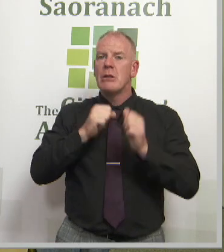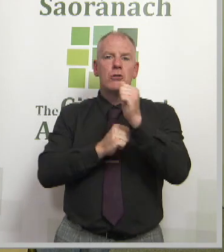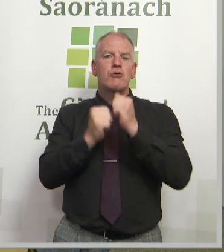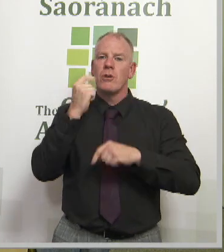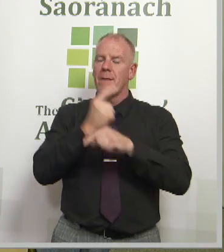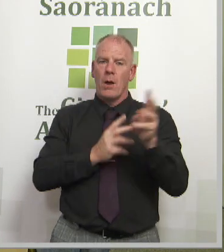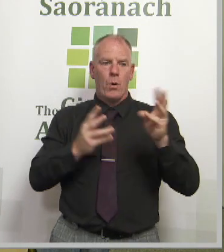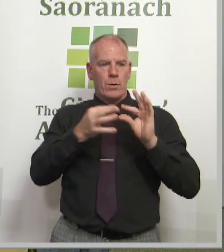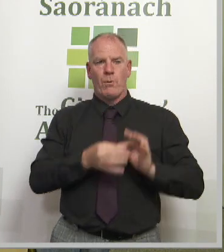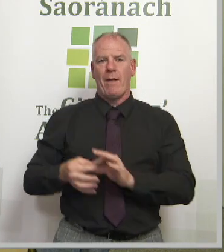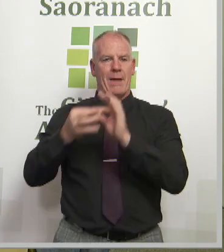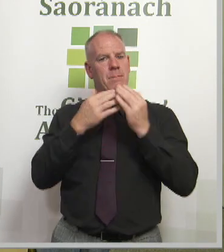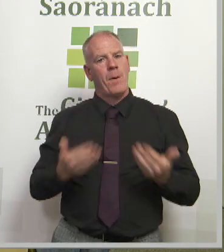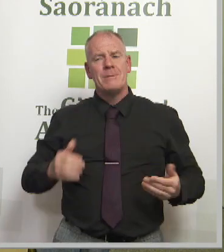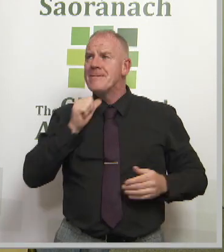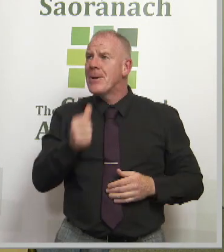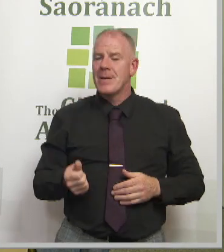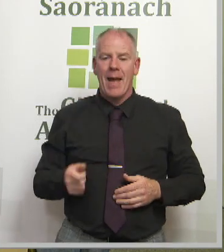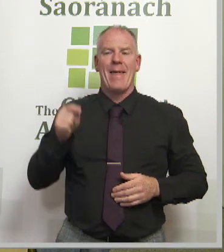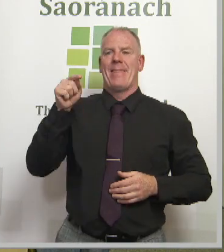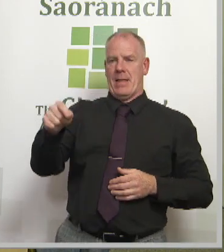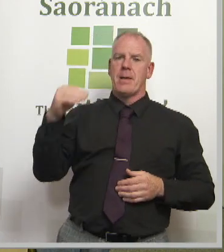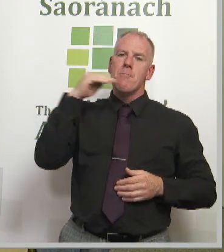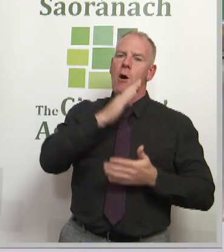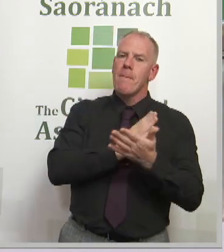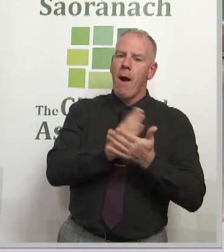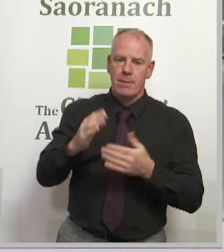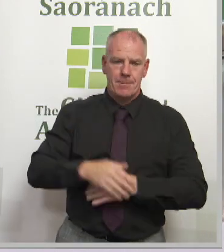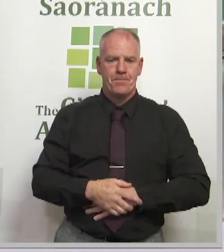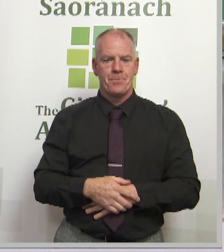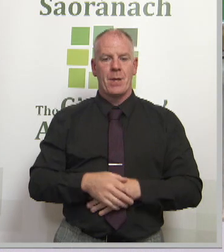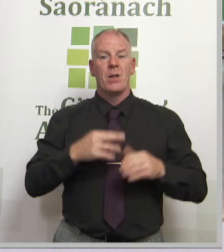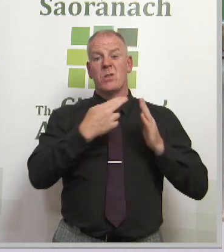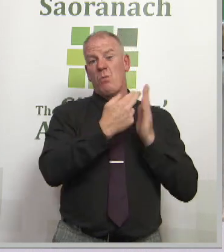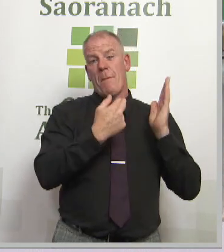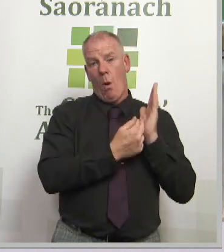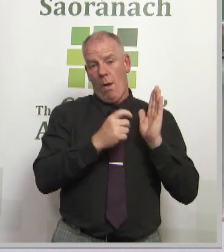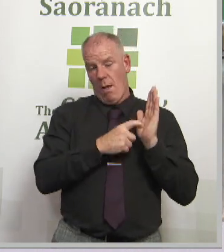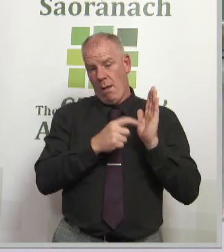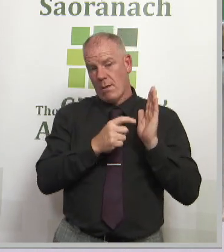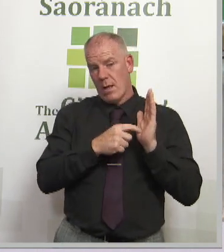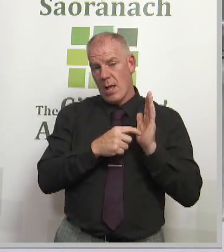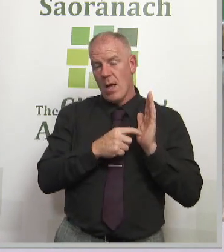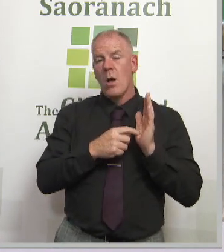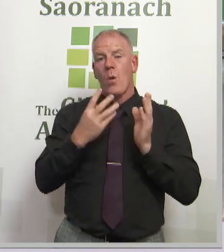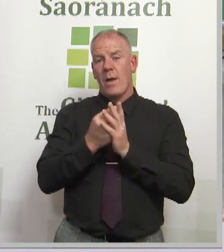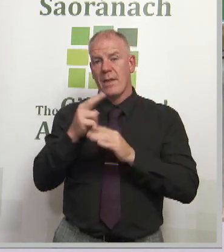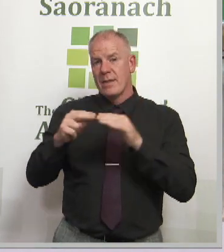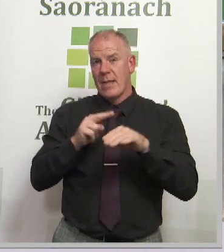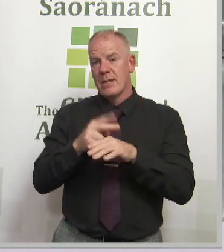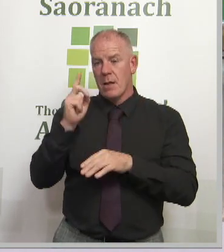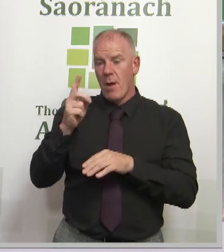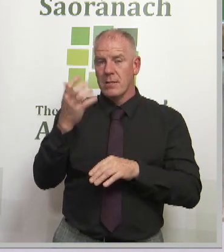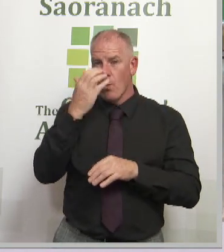for them to work together at the moment. I think that's a key point. So in the report for the review of National Parks and Wildlife,